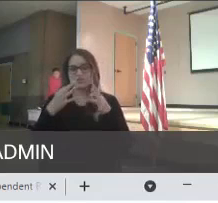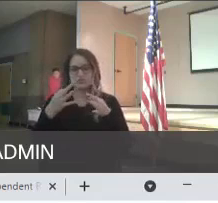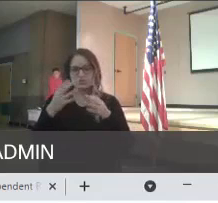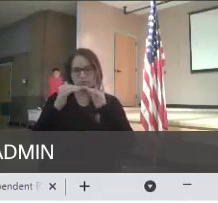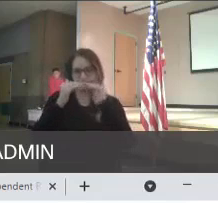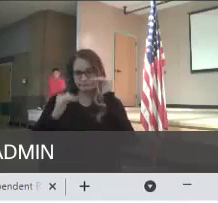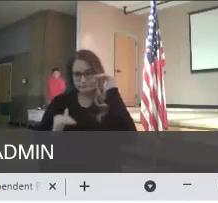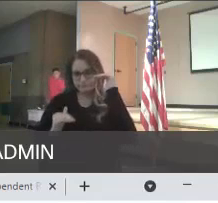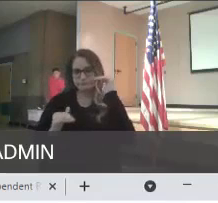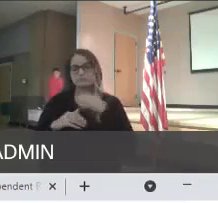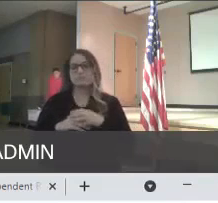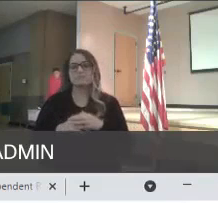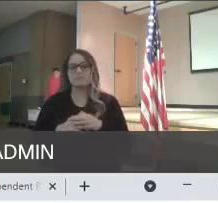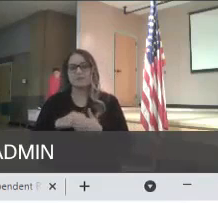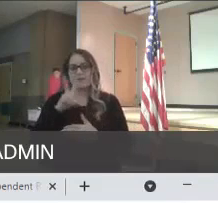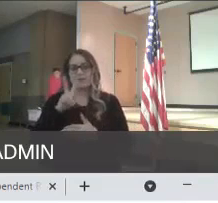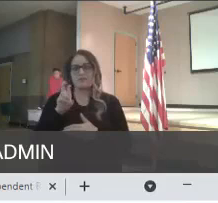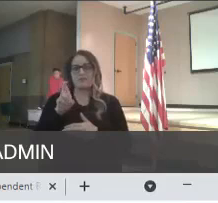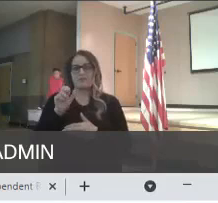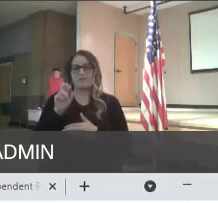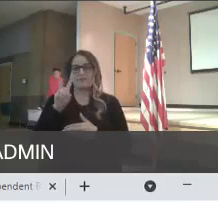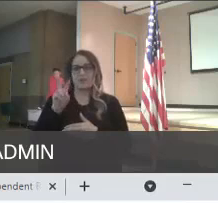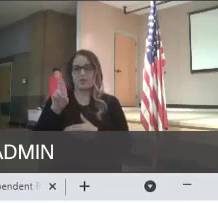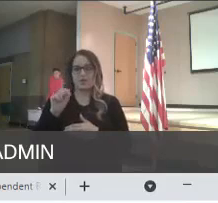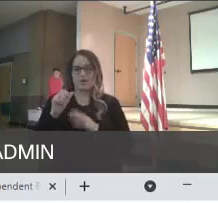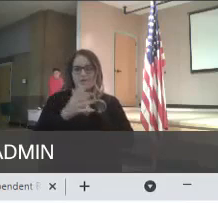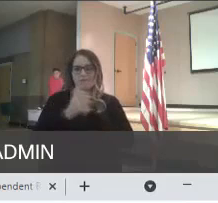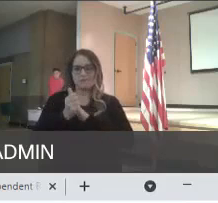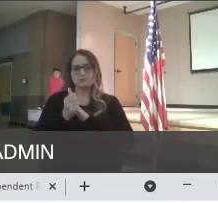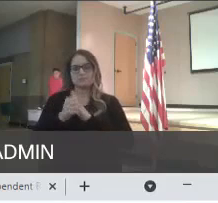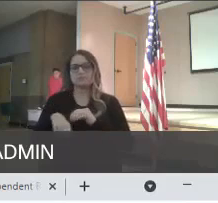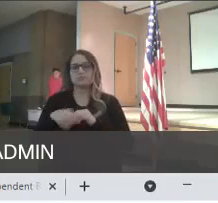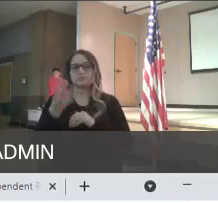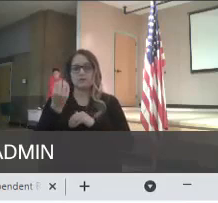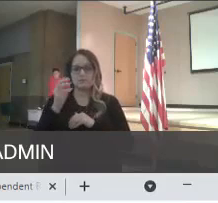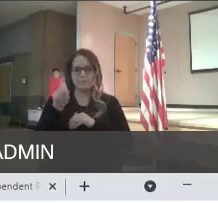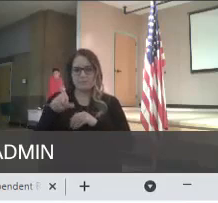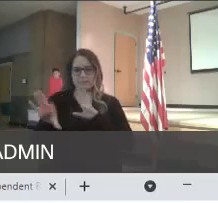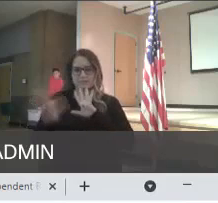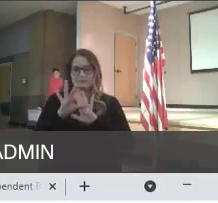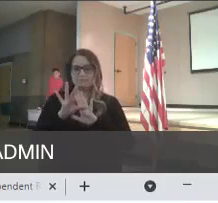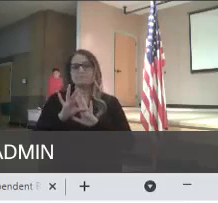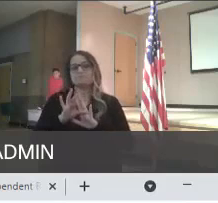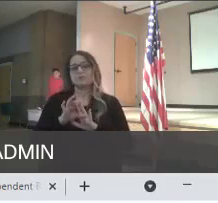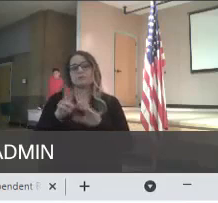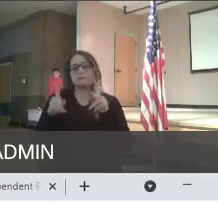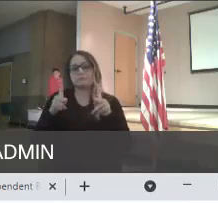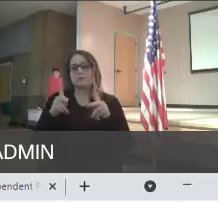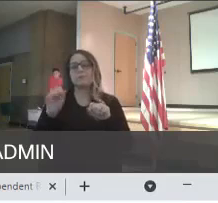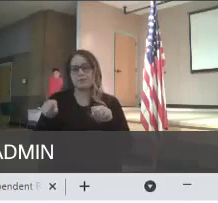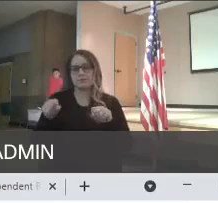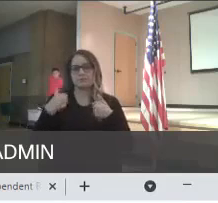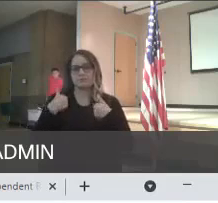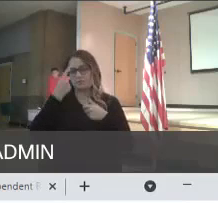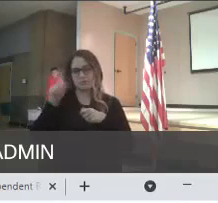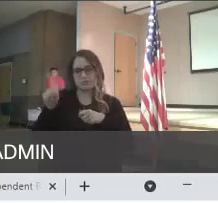under the VRA and the 14th Amendment who must have the right to elect representatives of their choice. I